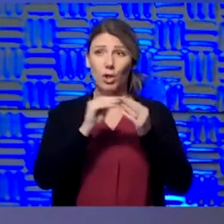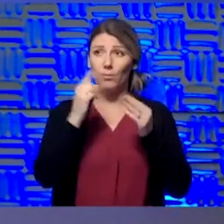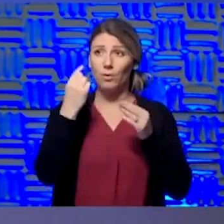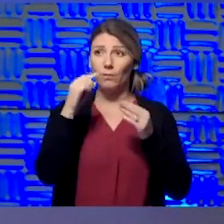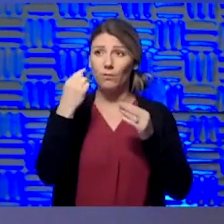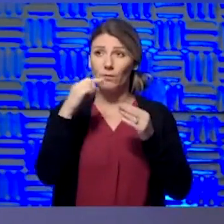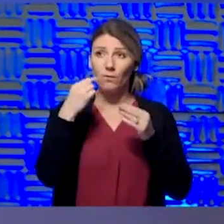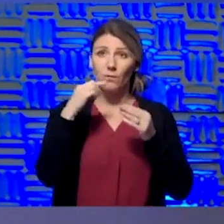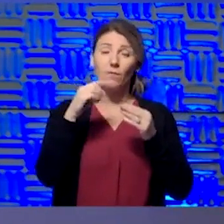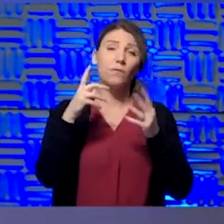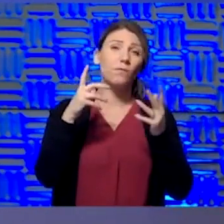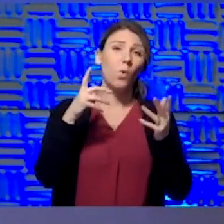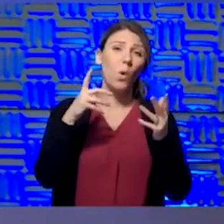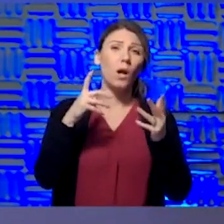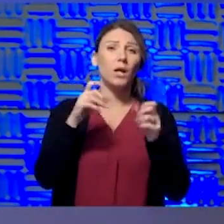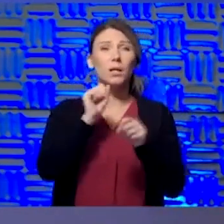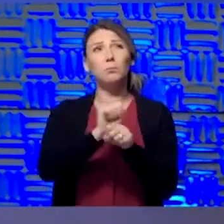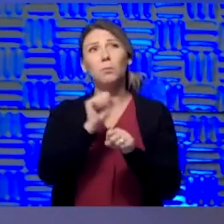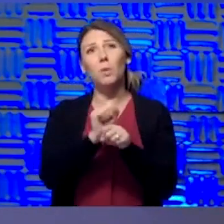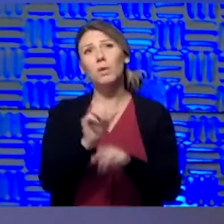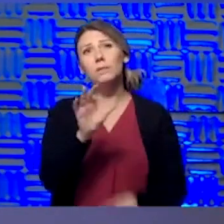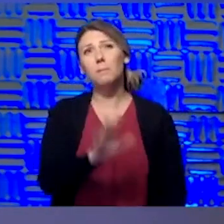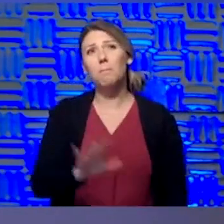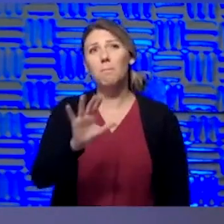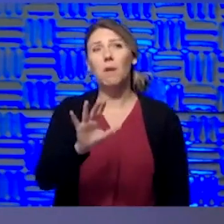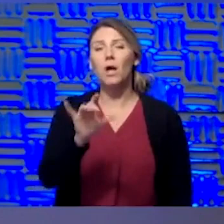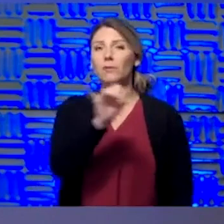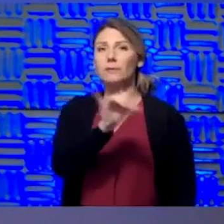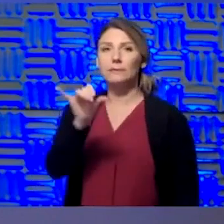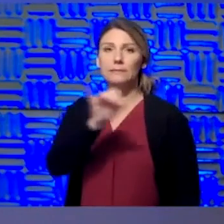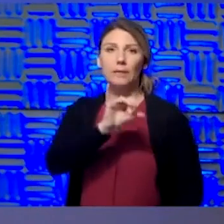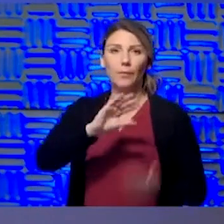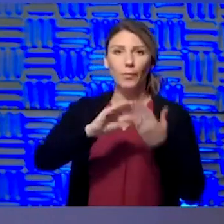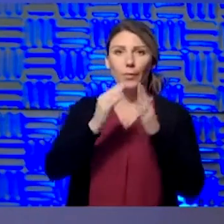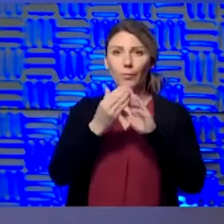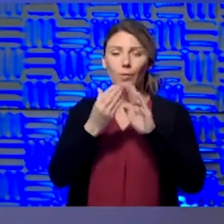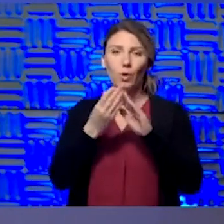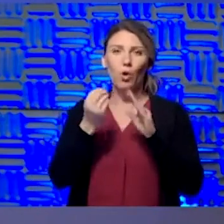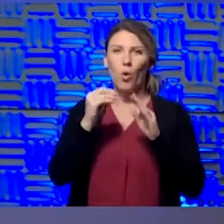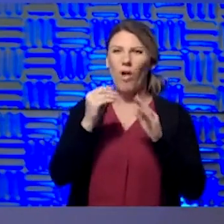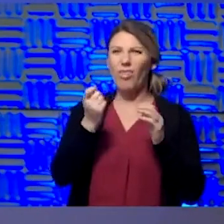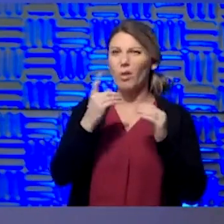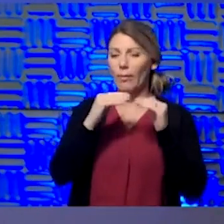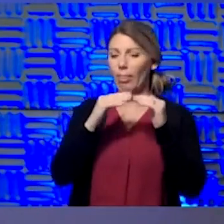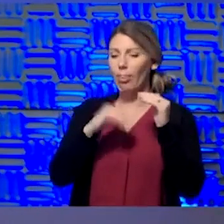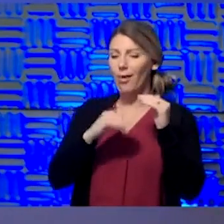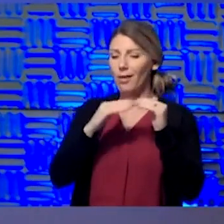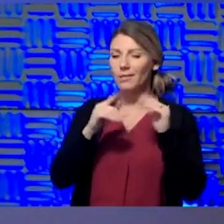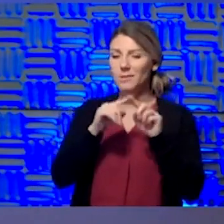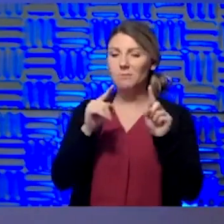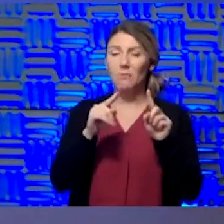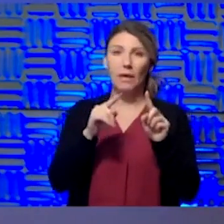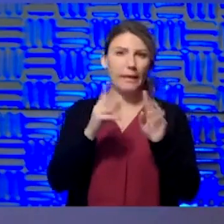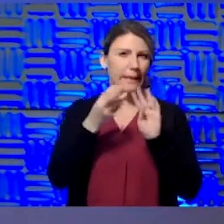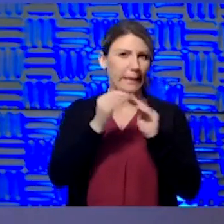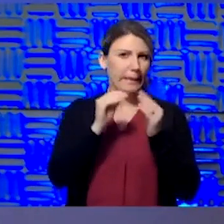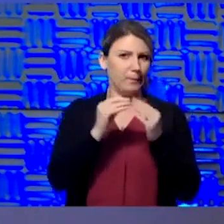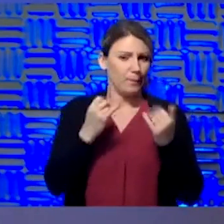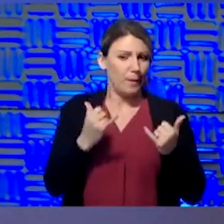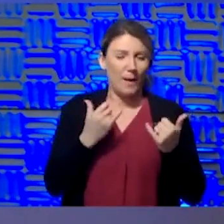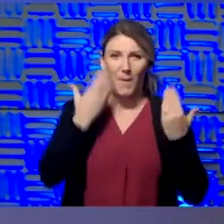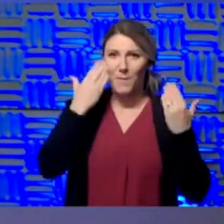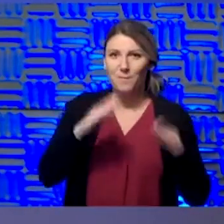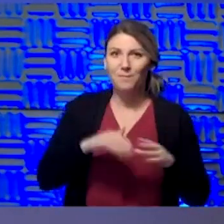having COVID infection is just about the same as the community, or even a little bit less. But I don't know the numbers off the top of my